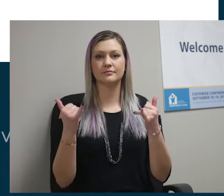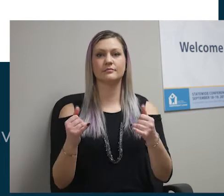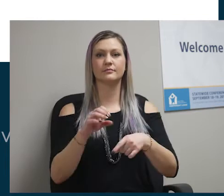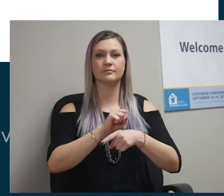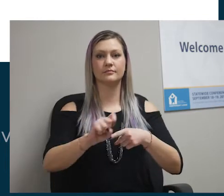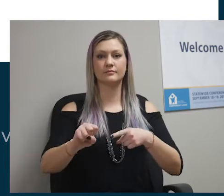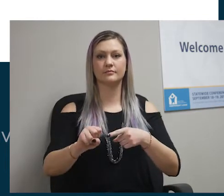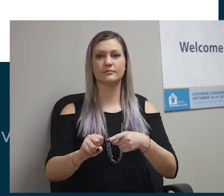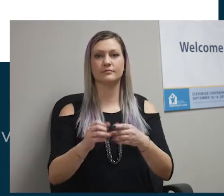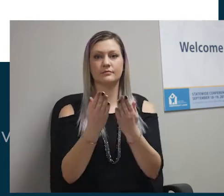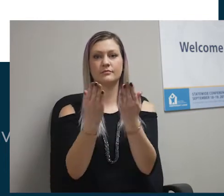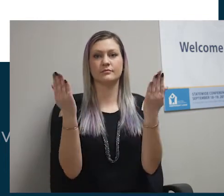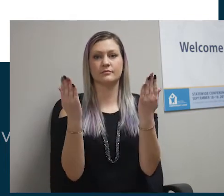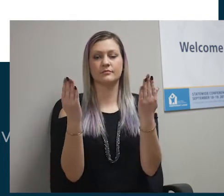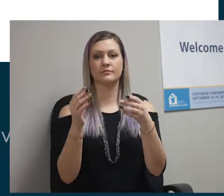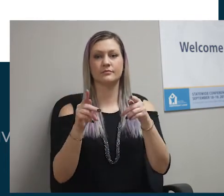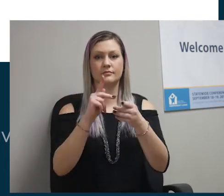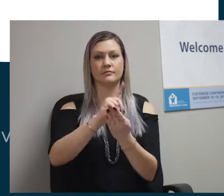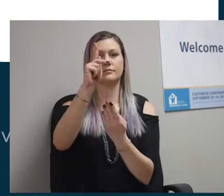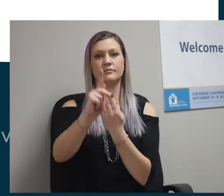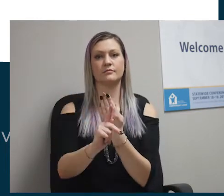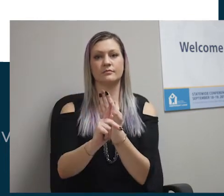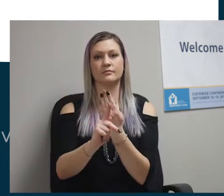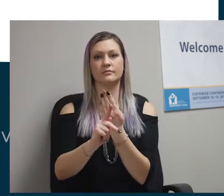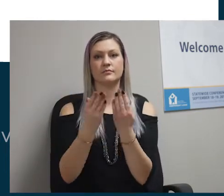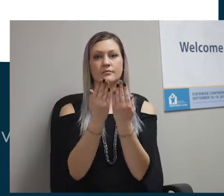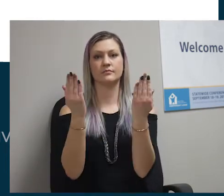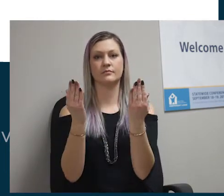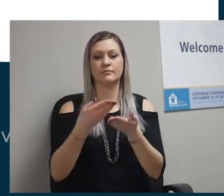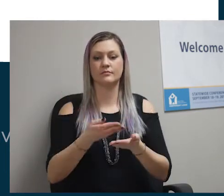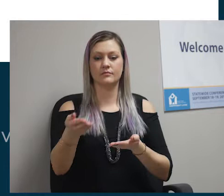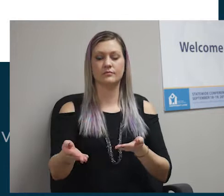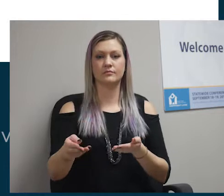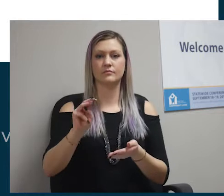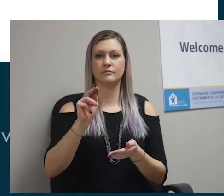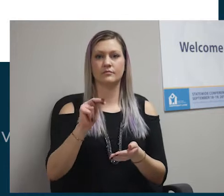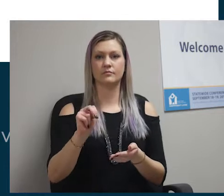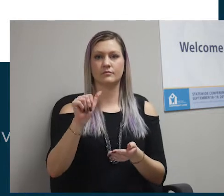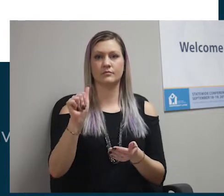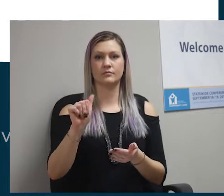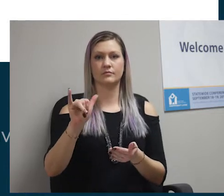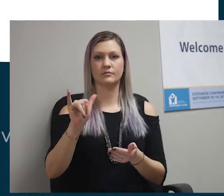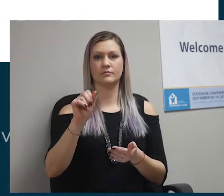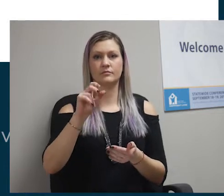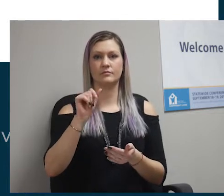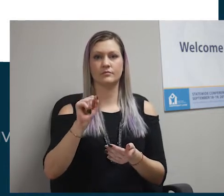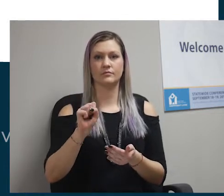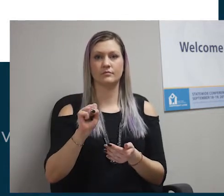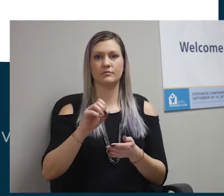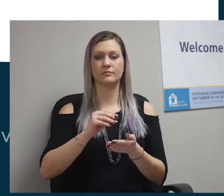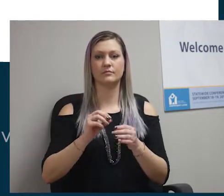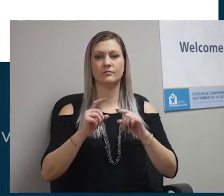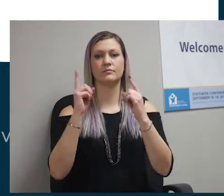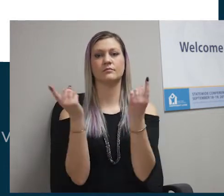This training is for the Open Doors Peer Program. Open Doors is funded by the New York State Department of Health as part